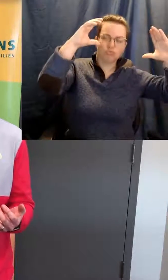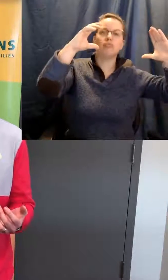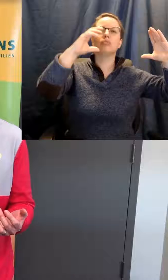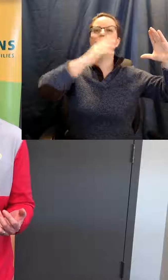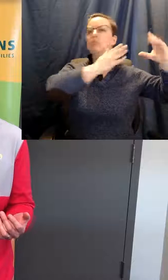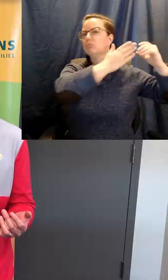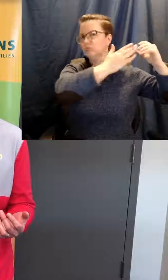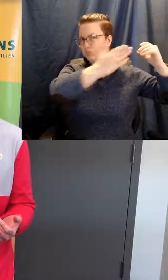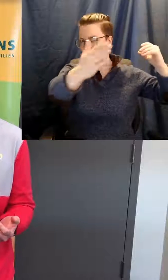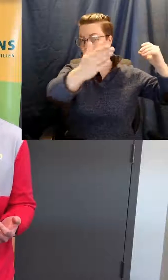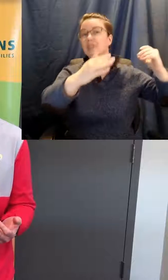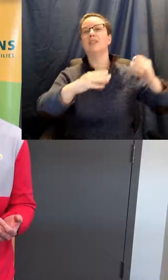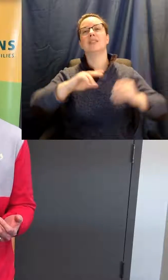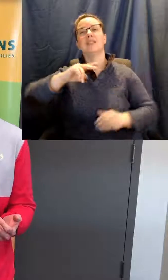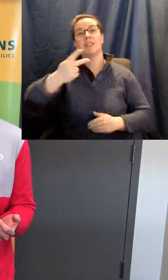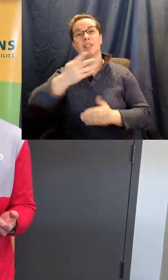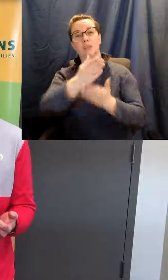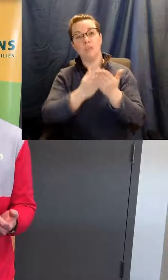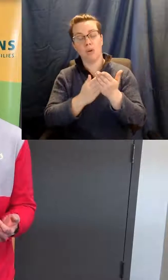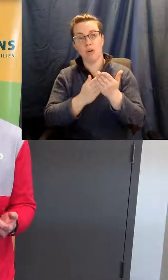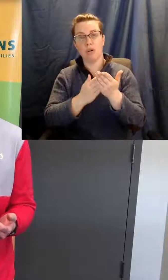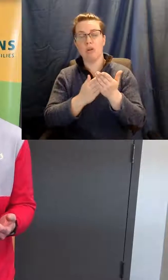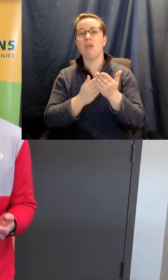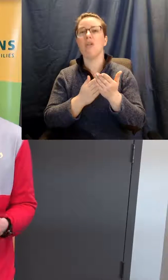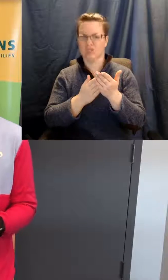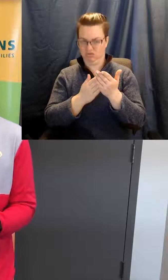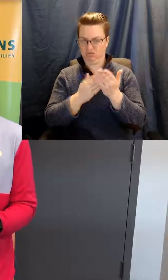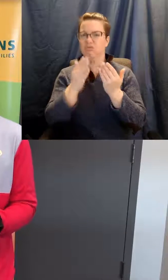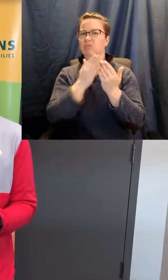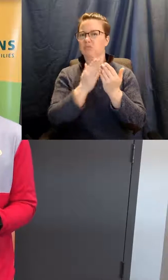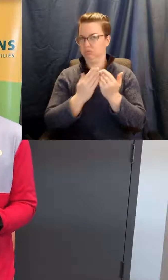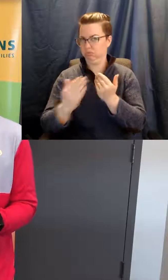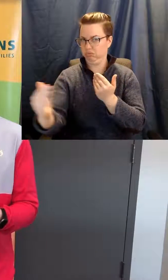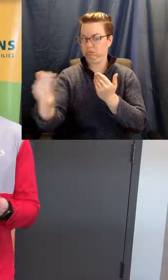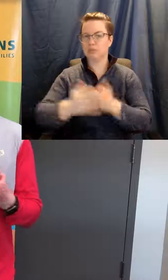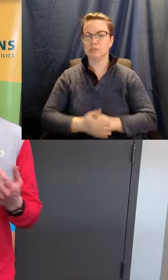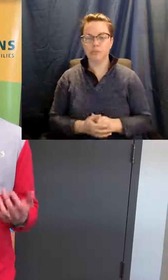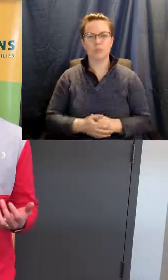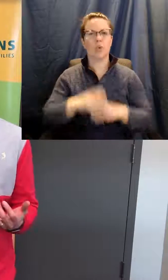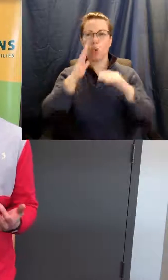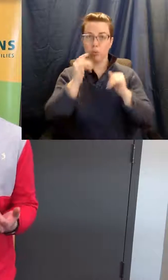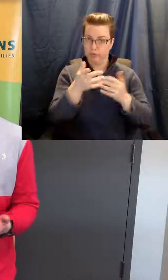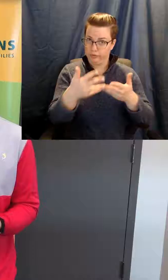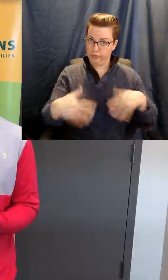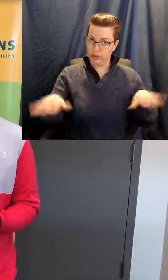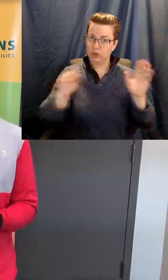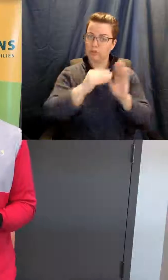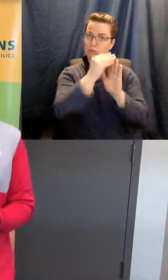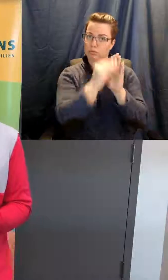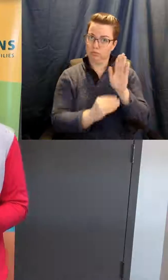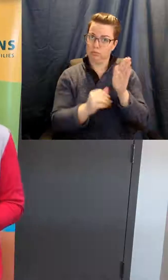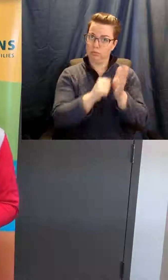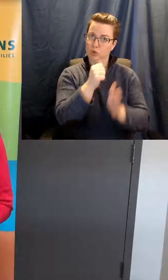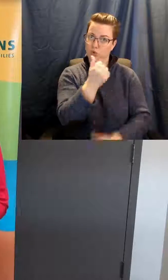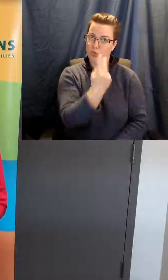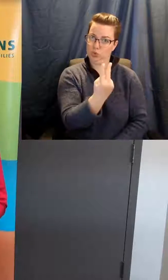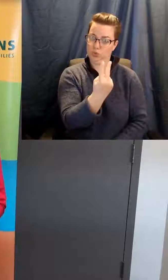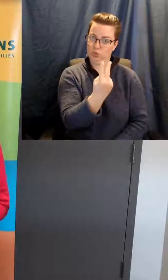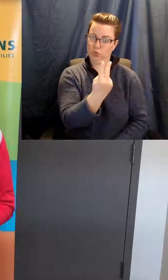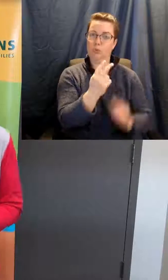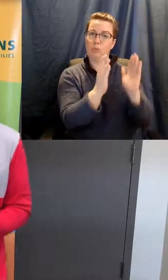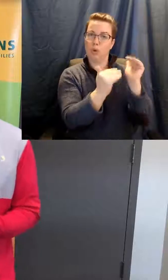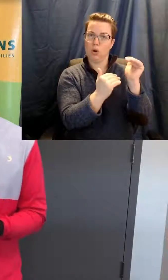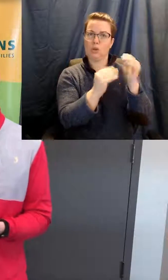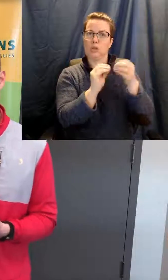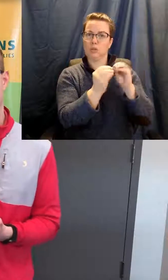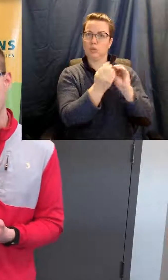2, 3, and 4 of that workbook on page number 2. And we're now going to move into a general understanding of what neutral